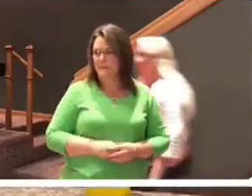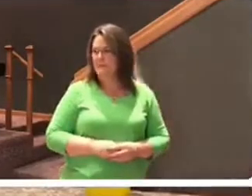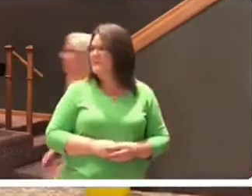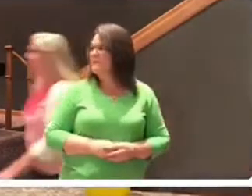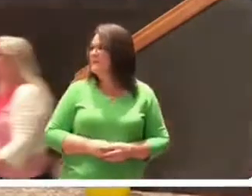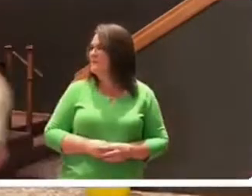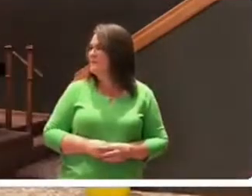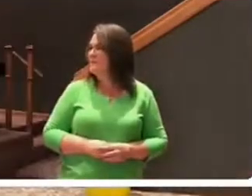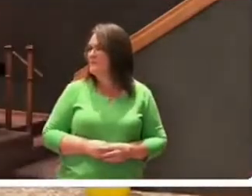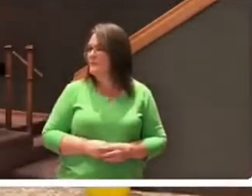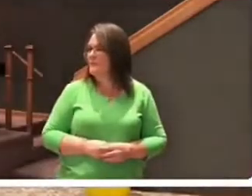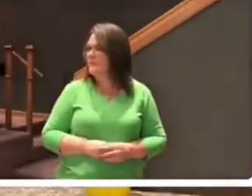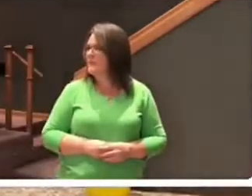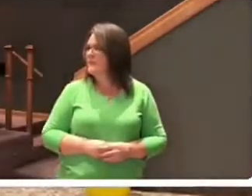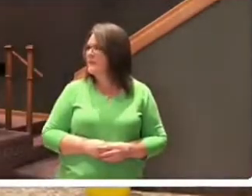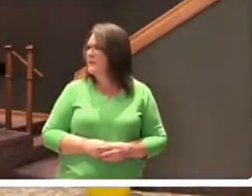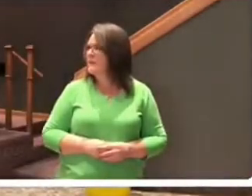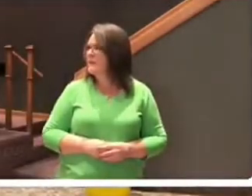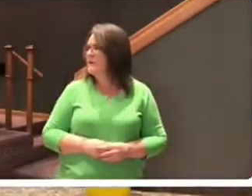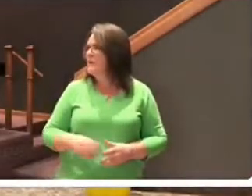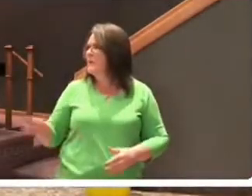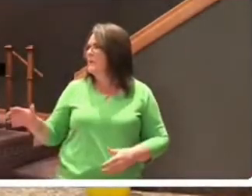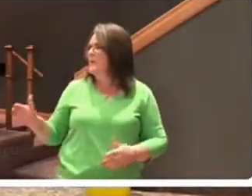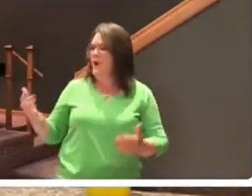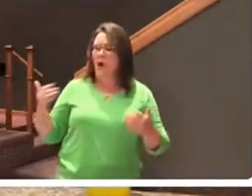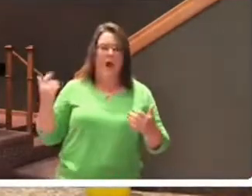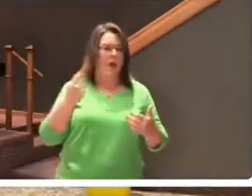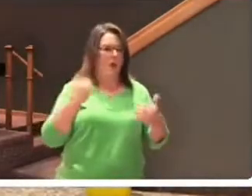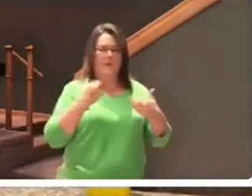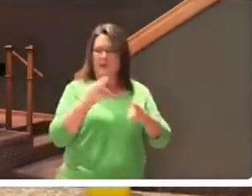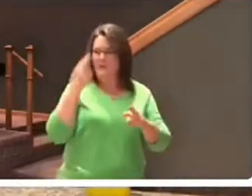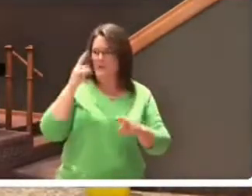Oh, well, I think I only have room for five.